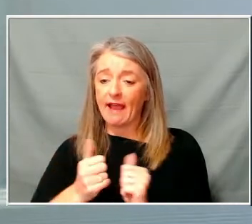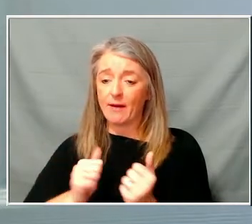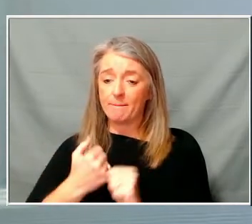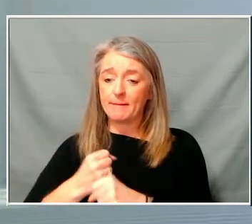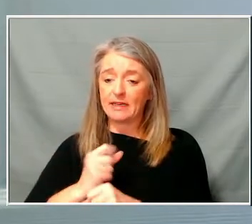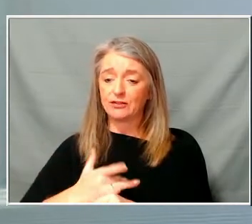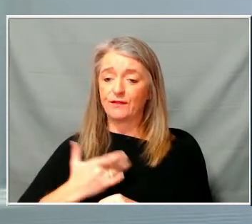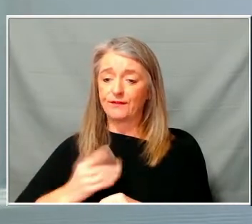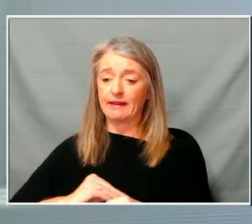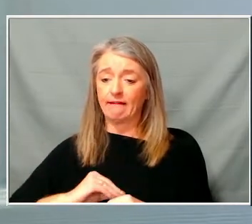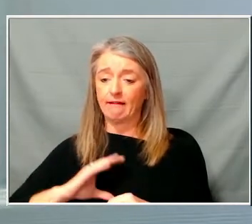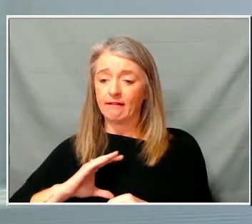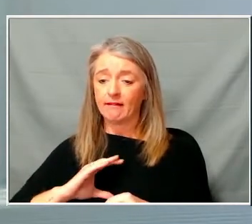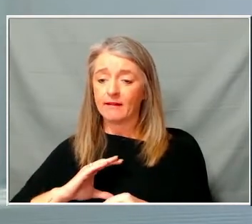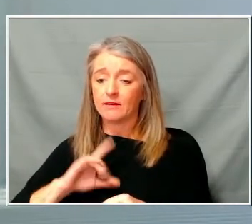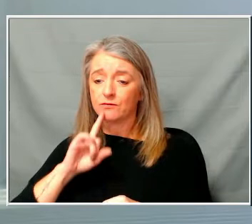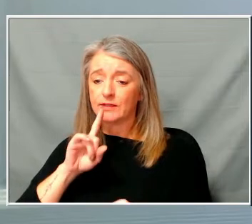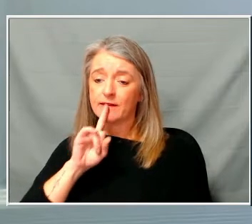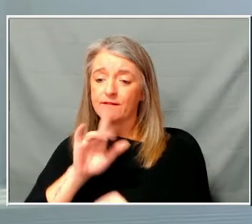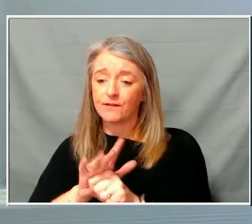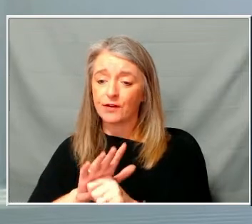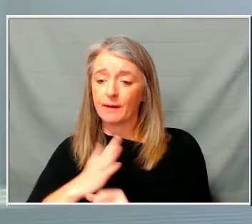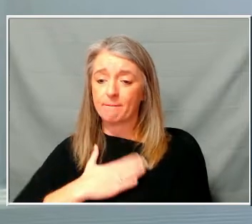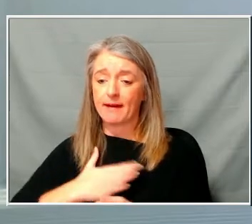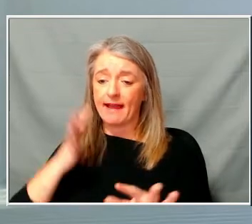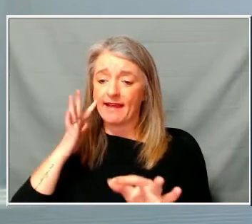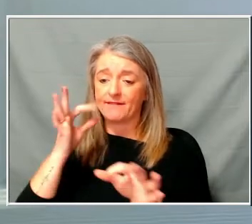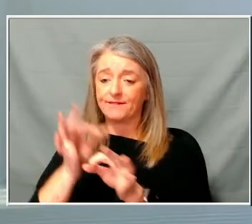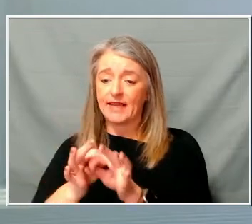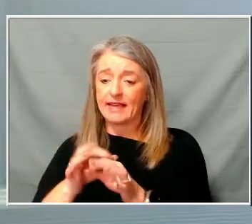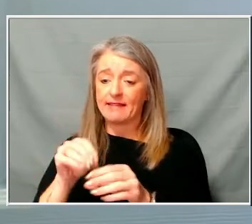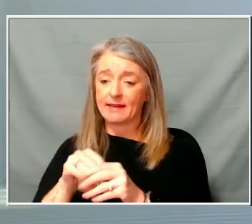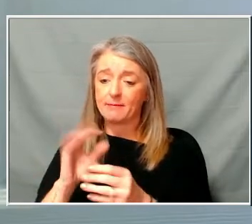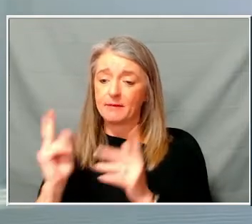forth. It reaffirms my faith in people.